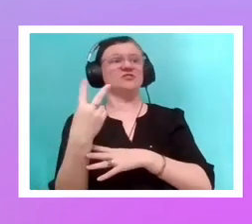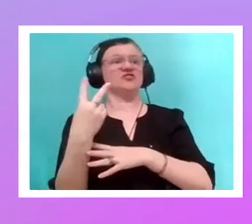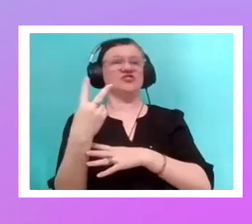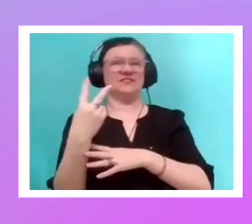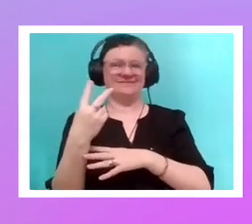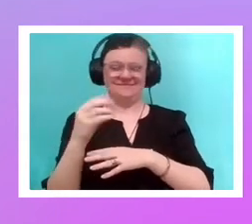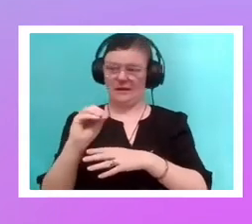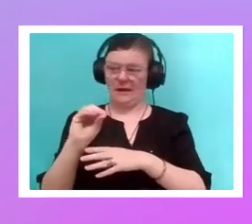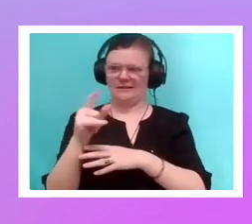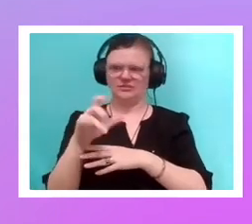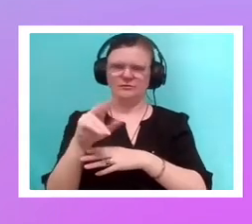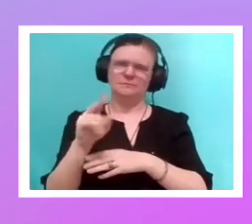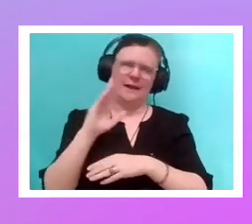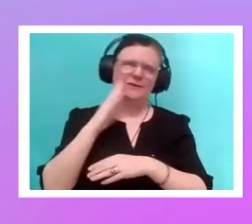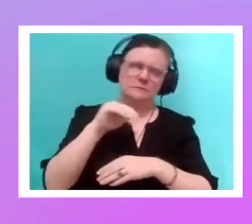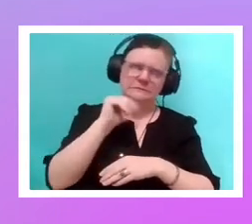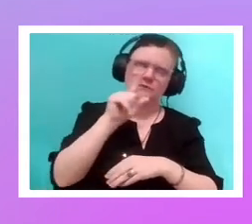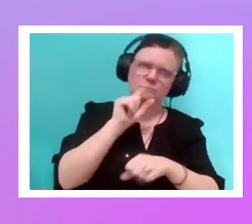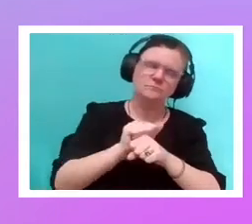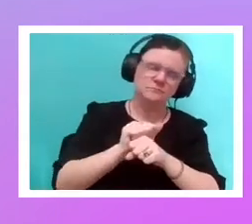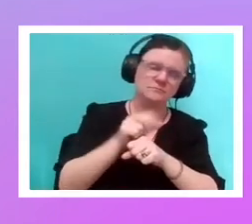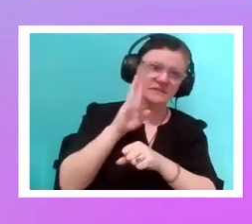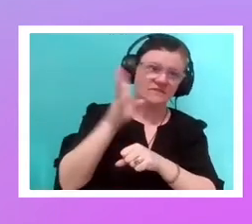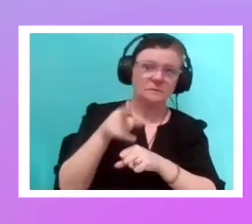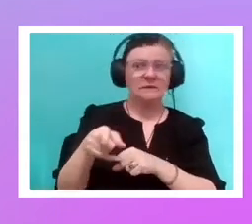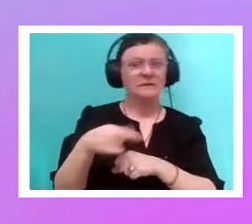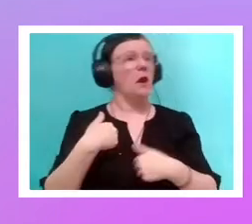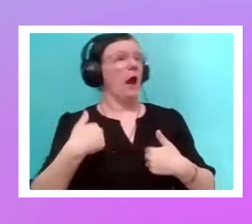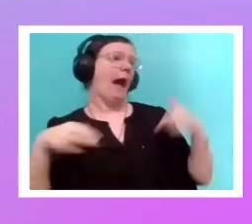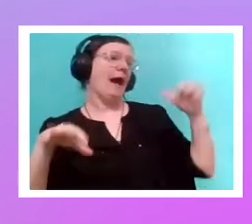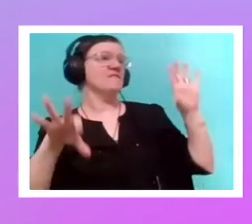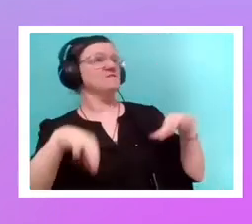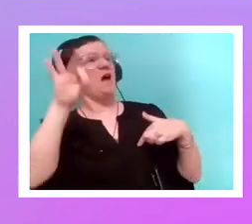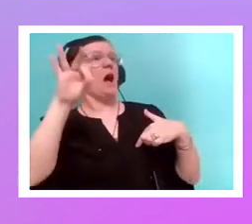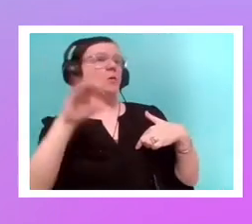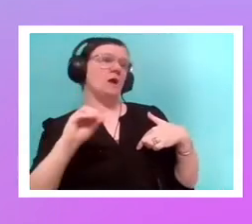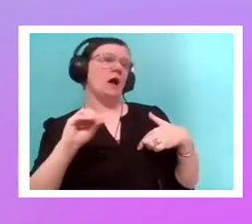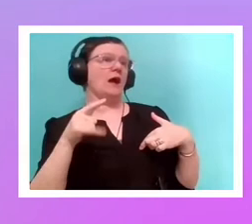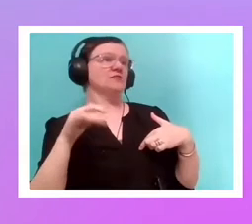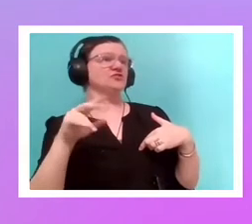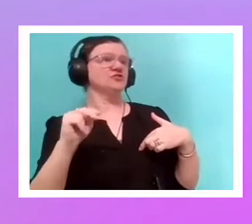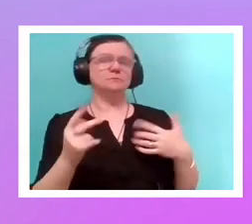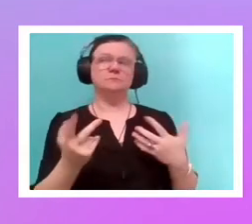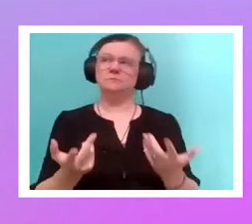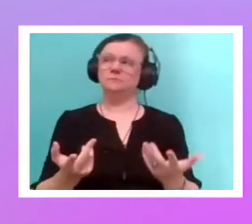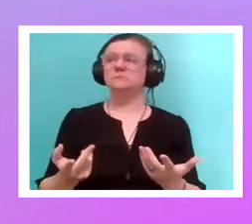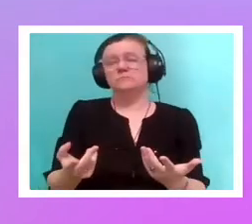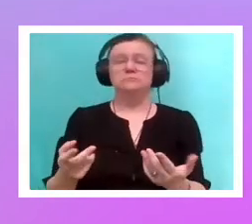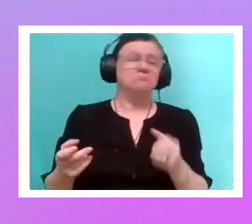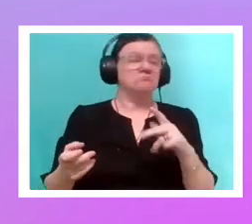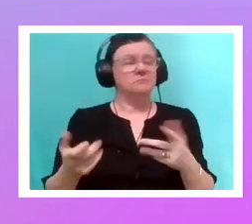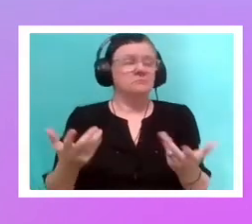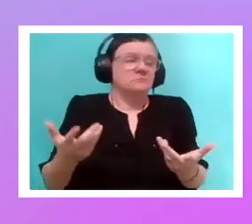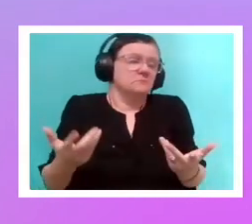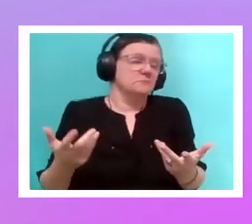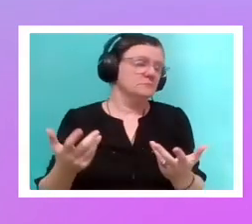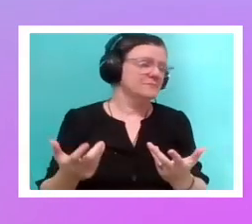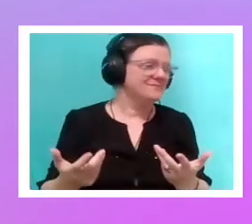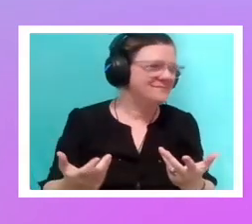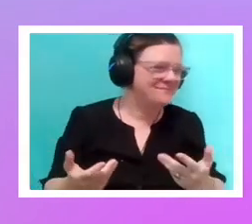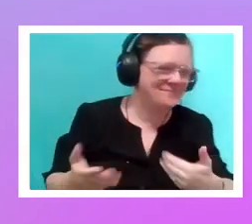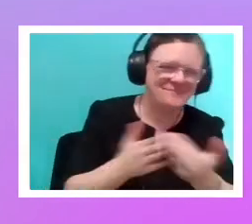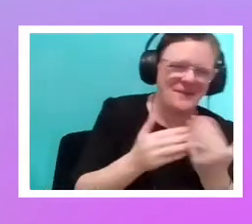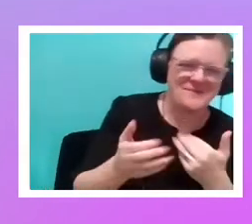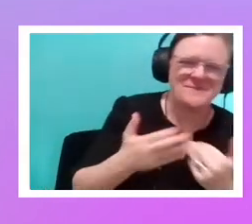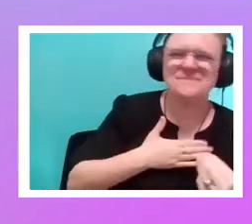that? Yeah, I know he didn't actually invent it, but saying he discovered oxygen is big, but perhaps a little less dramatic. Anyway,